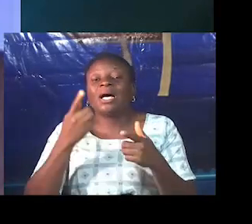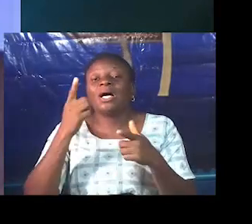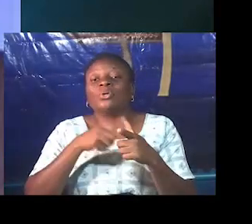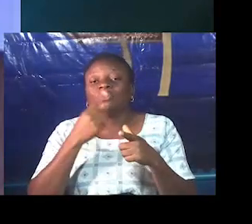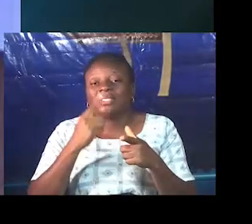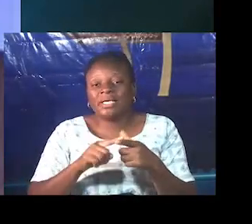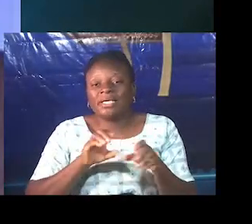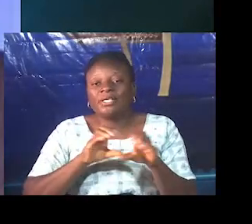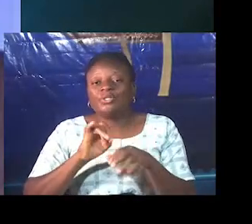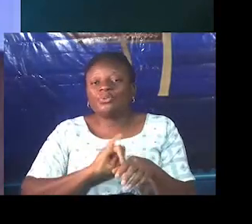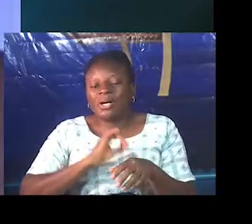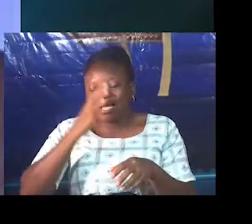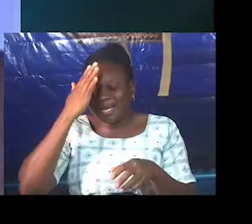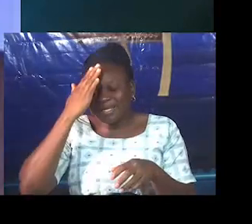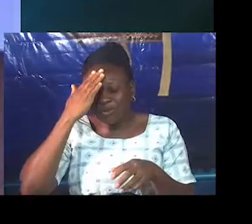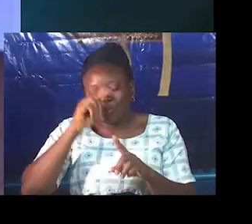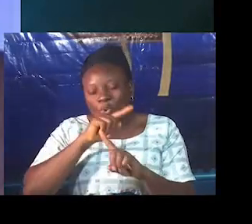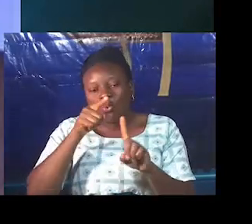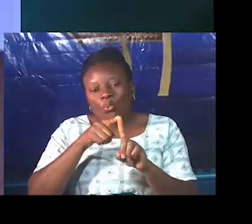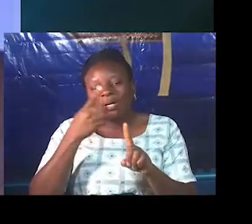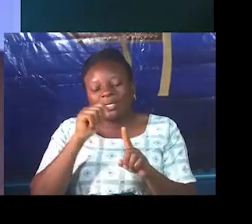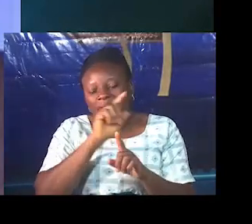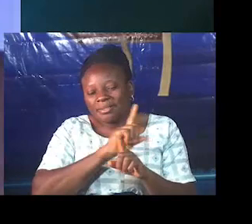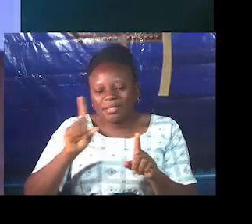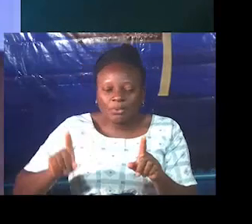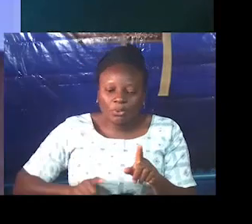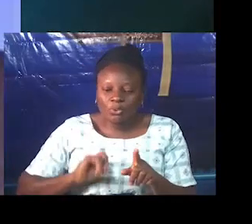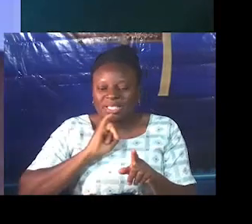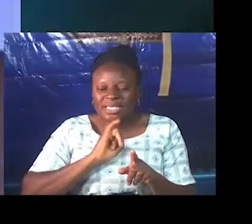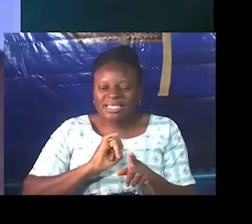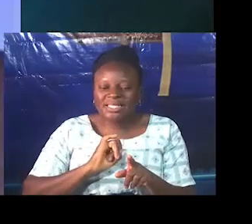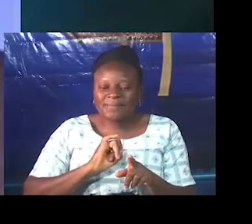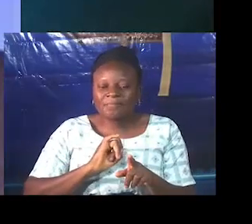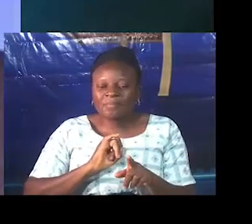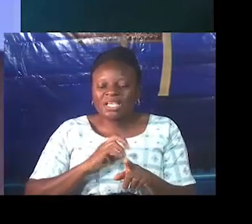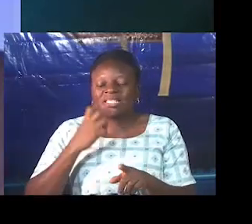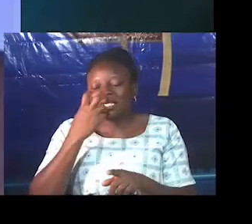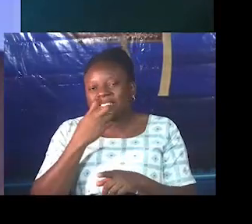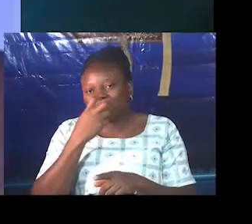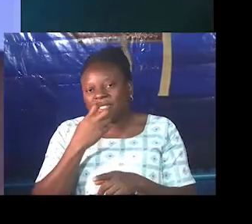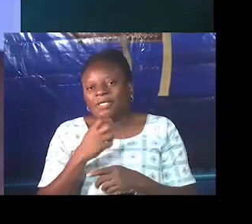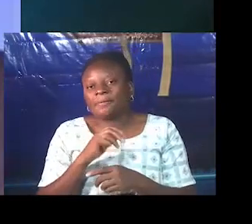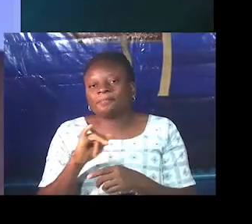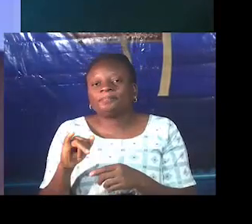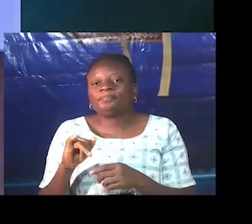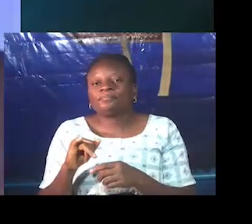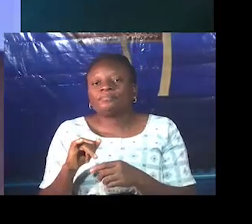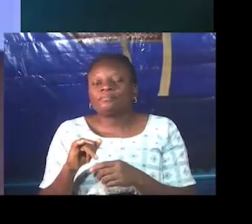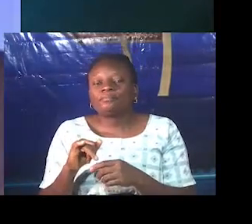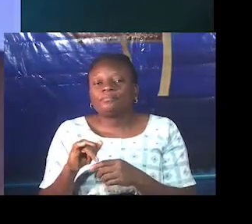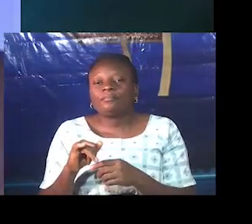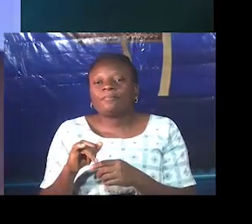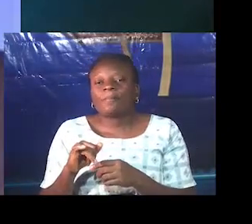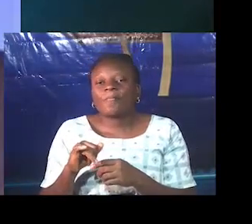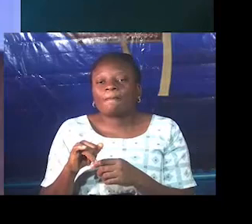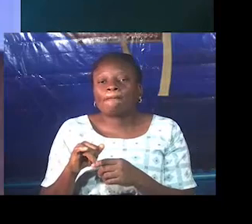Lord is not speaking? Now, there is a promise that I want to share with you before we undertake that,